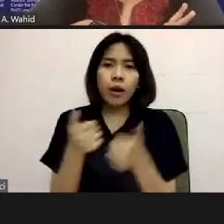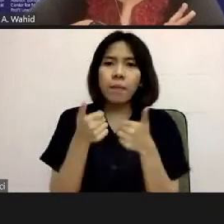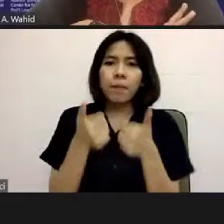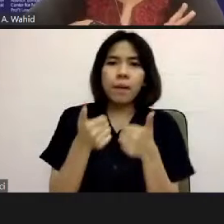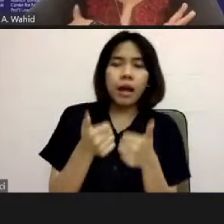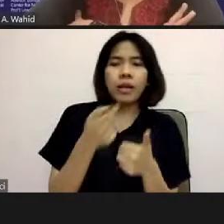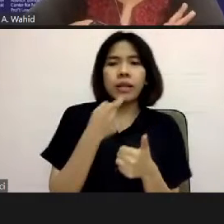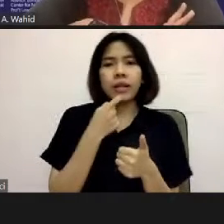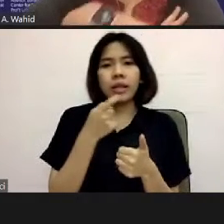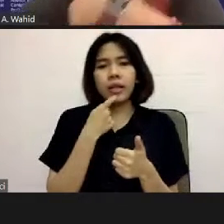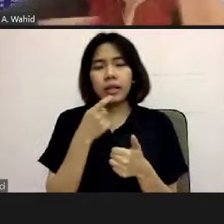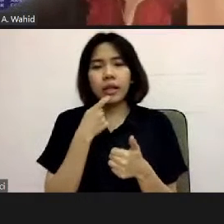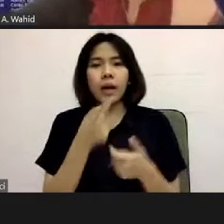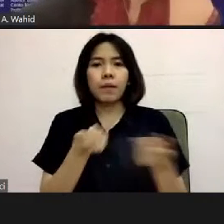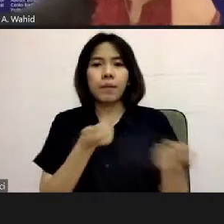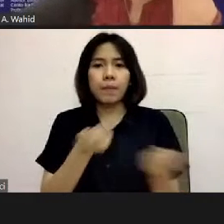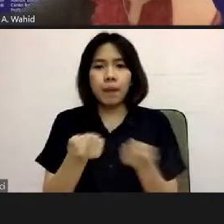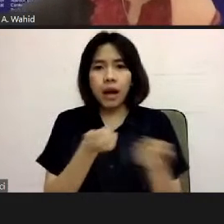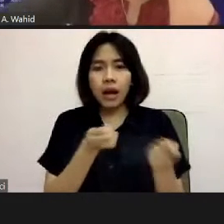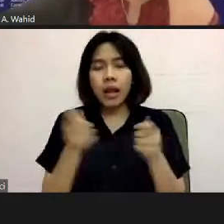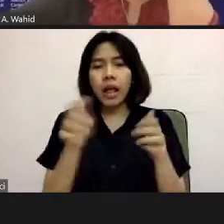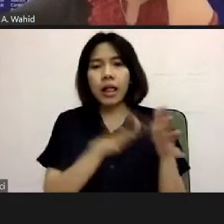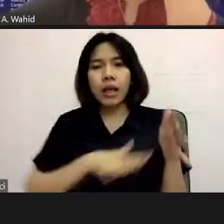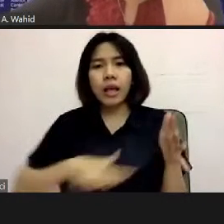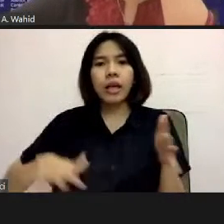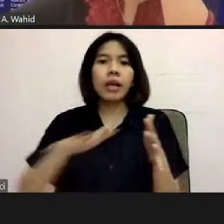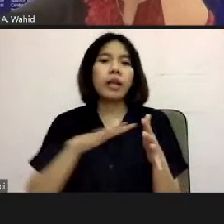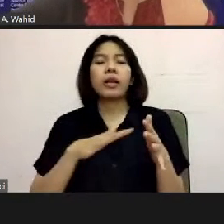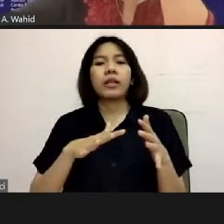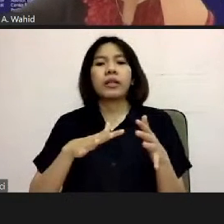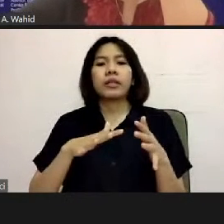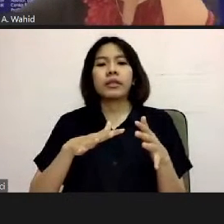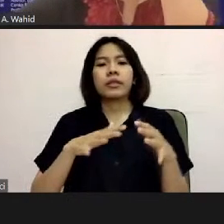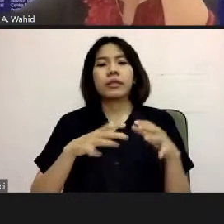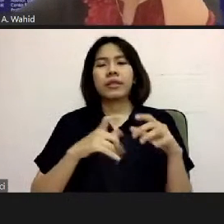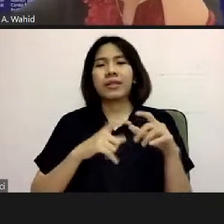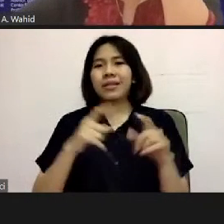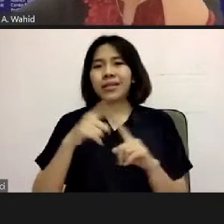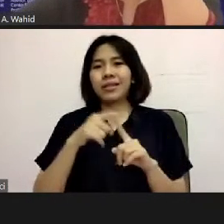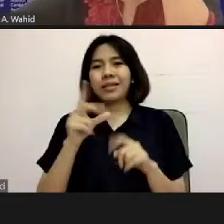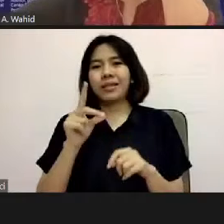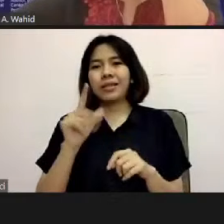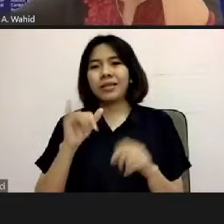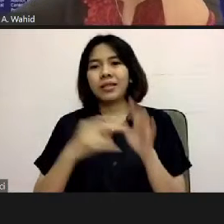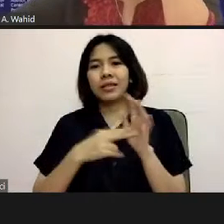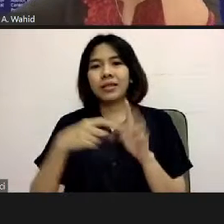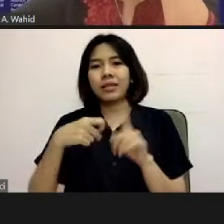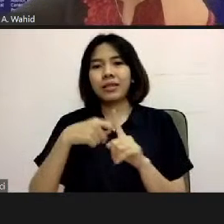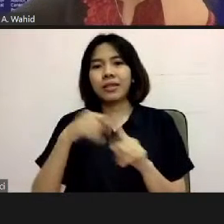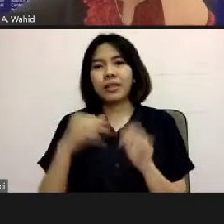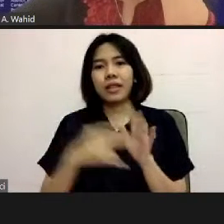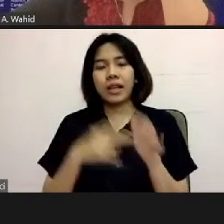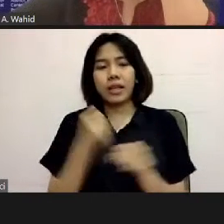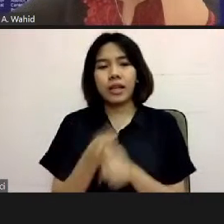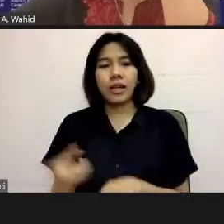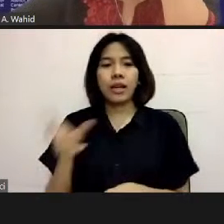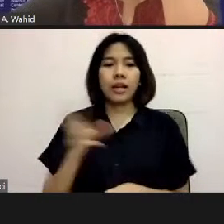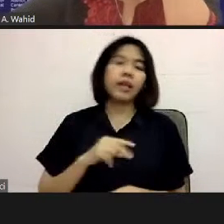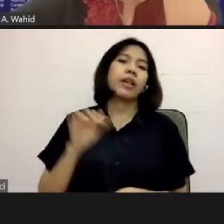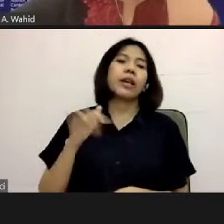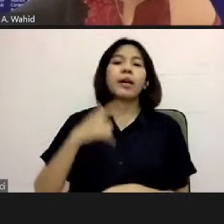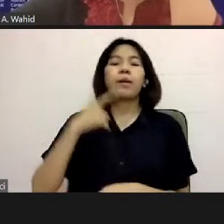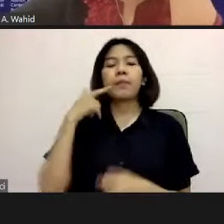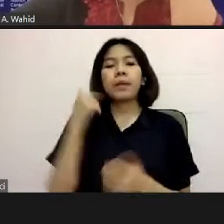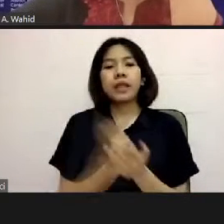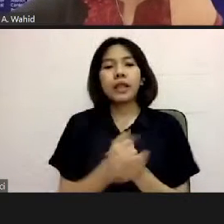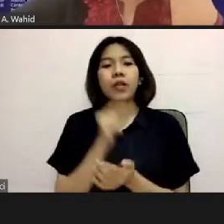mentioned most of it. I believe it's important to really push civic space and the environment for civil